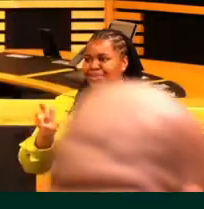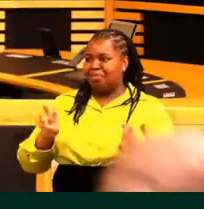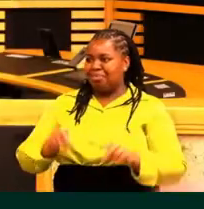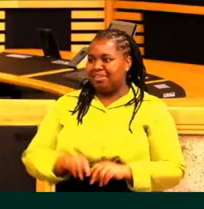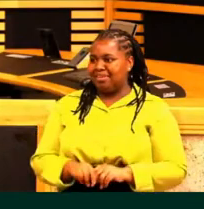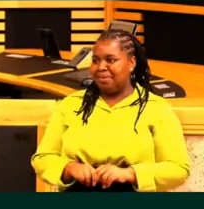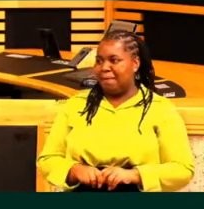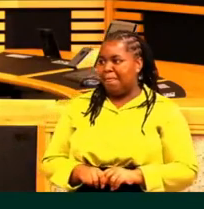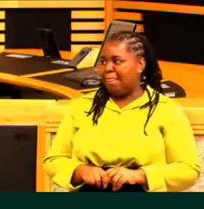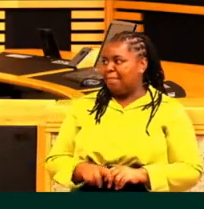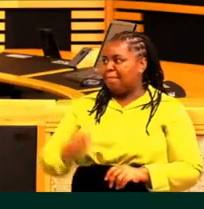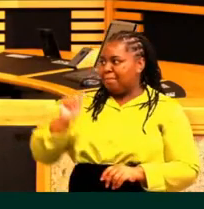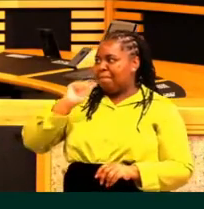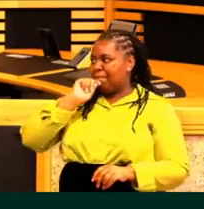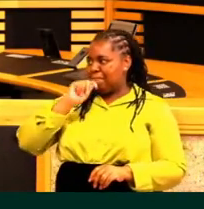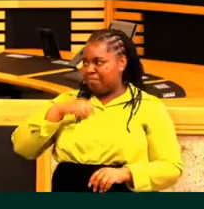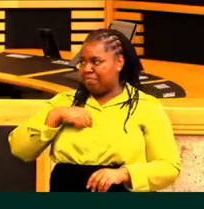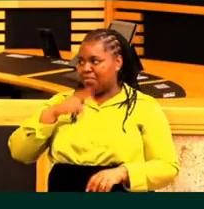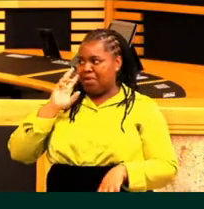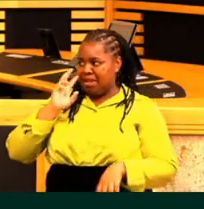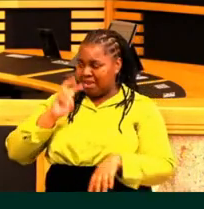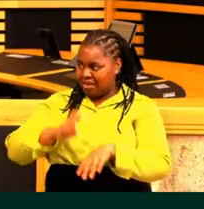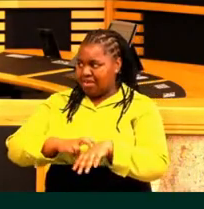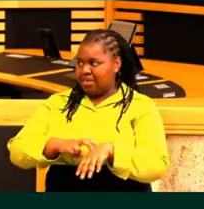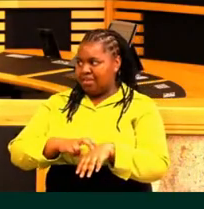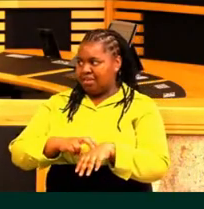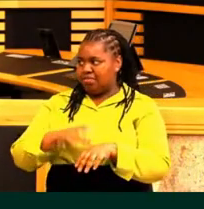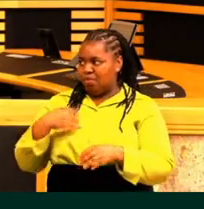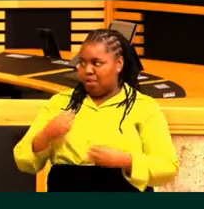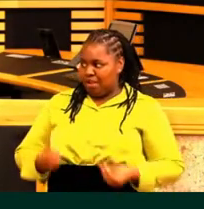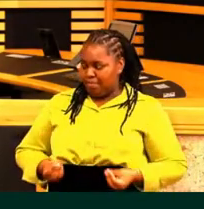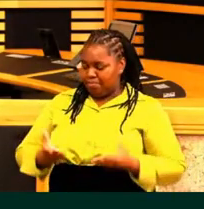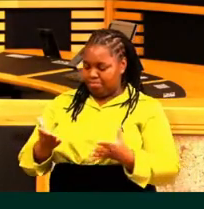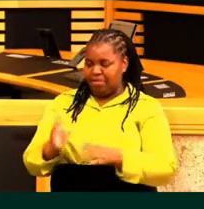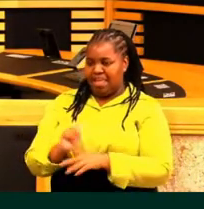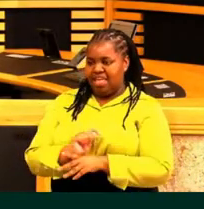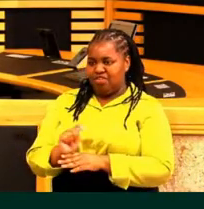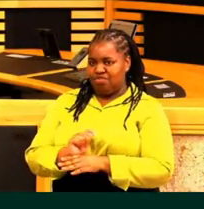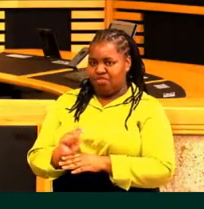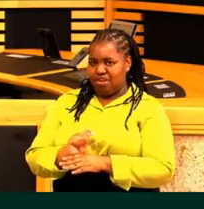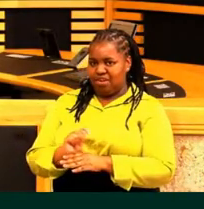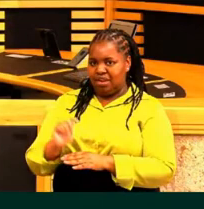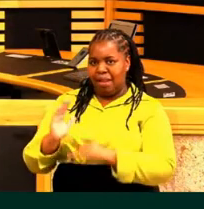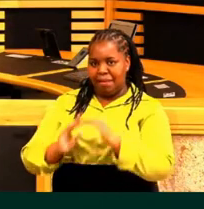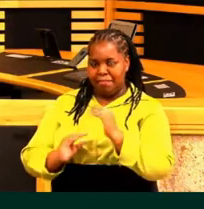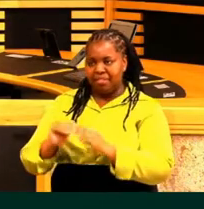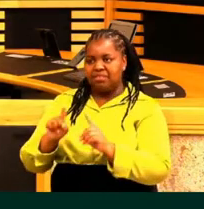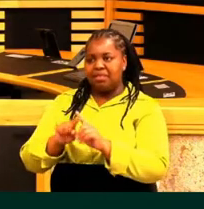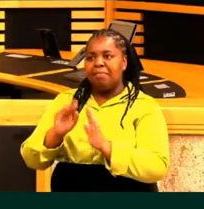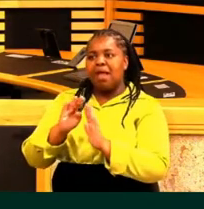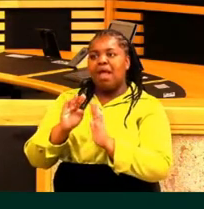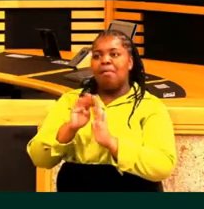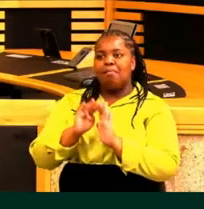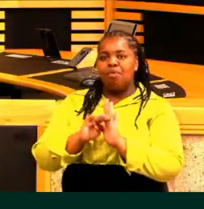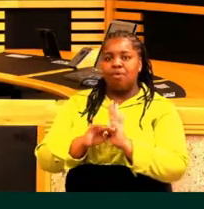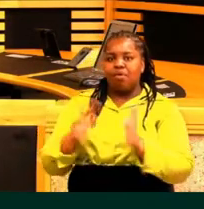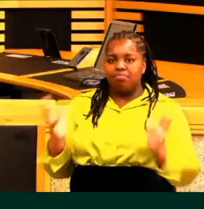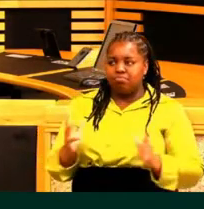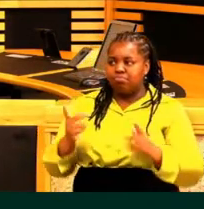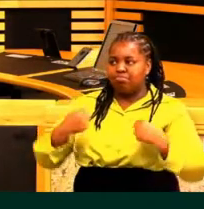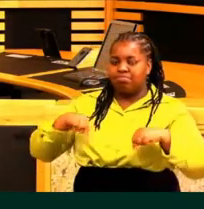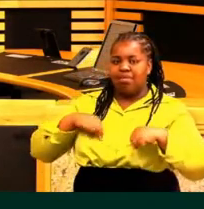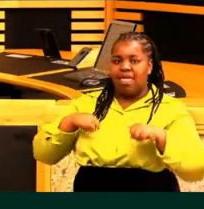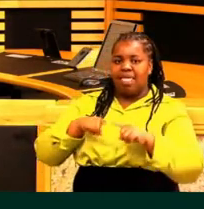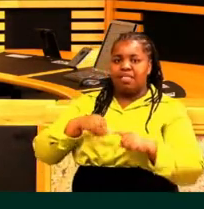we really need we need to be provided with training capacity building and programs with to equip us as the